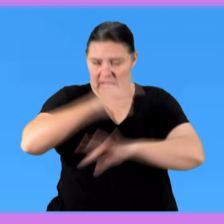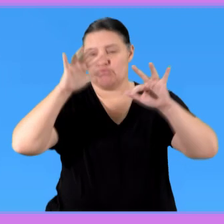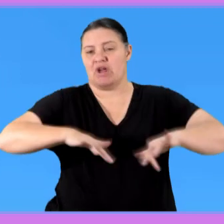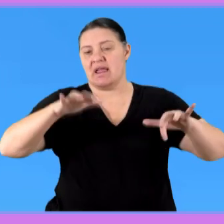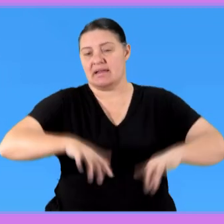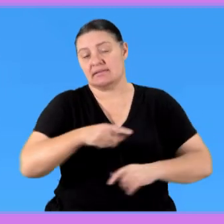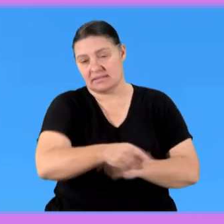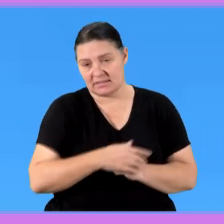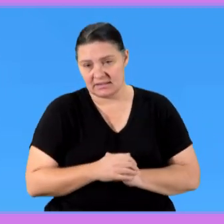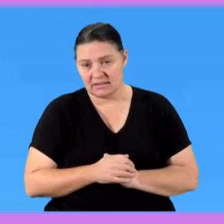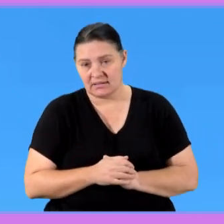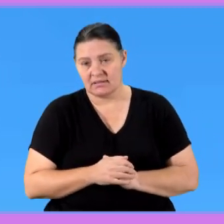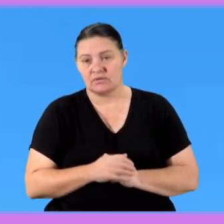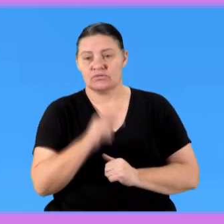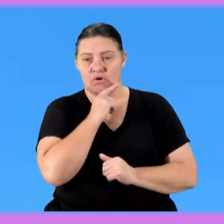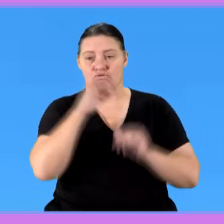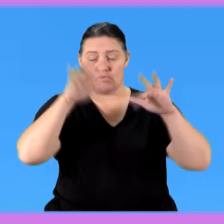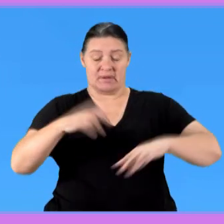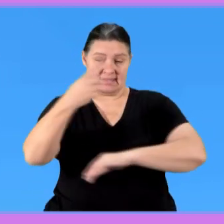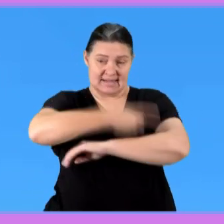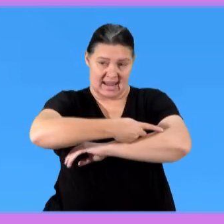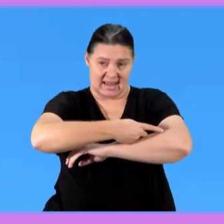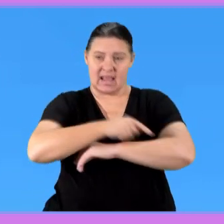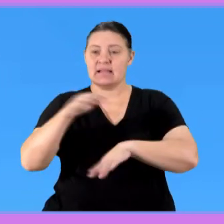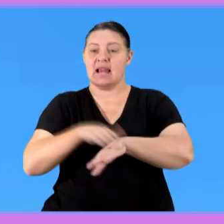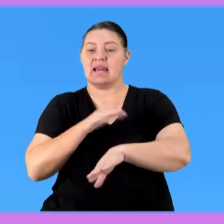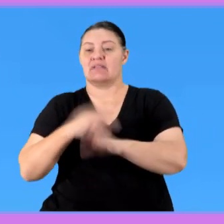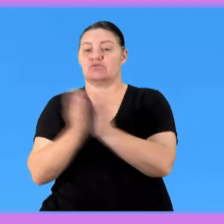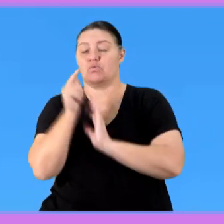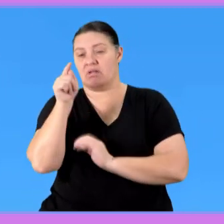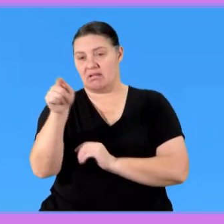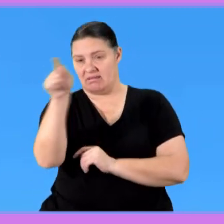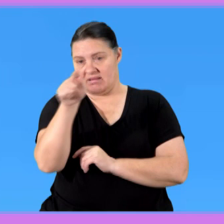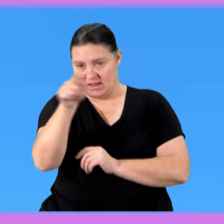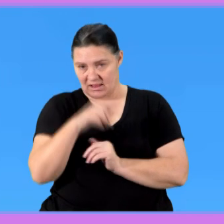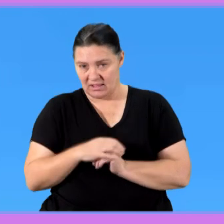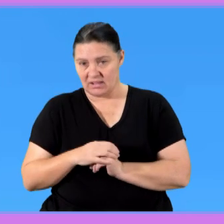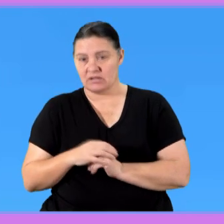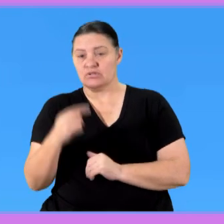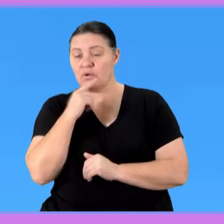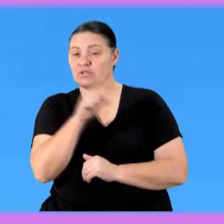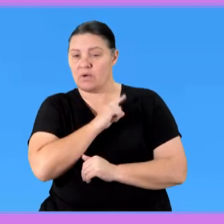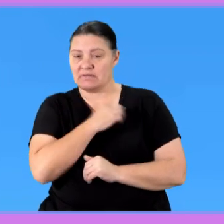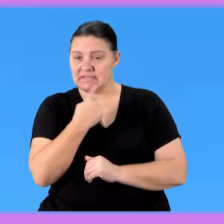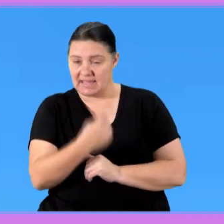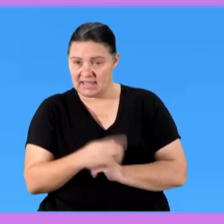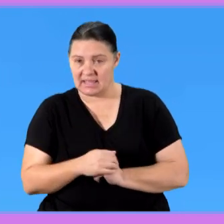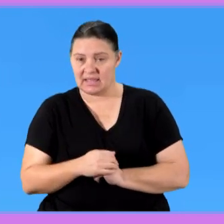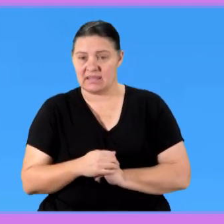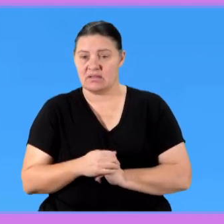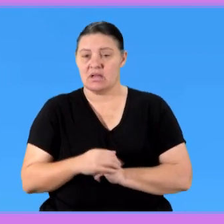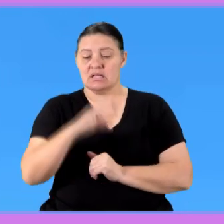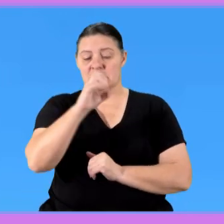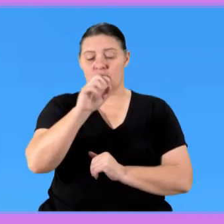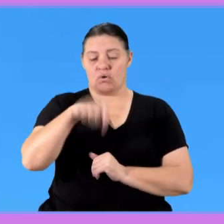day. So here, okay, it's a rainy day and he's late for school. Okay, so therefore I'm going to say first of all